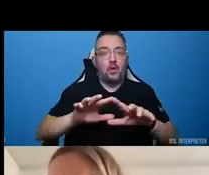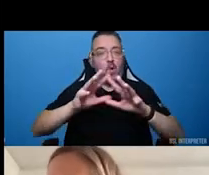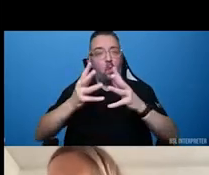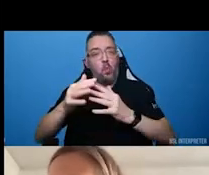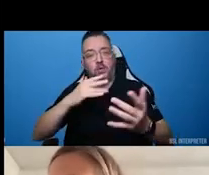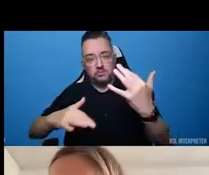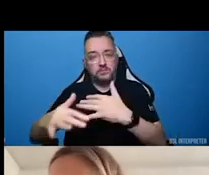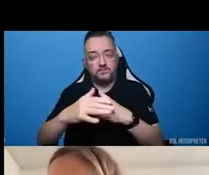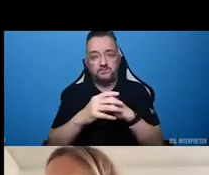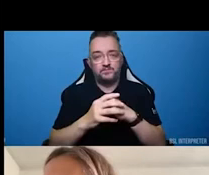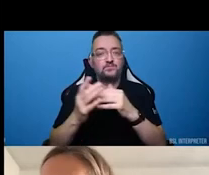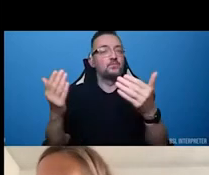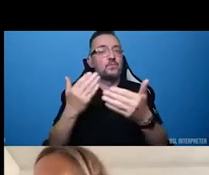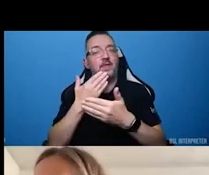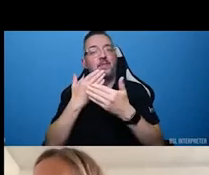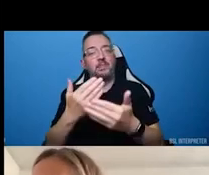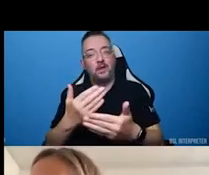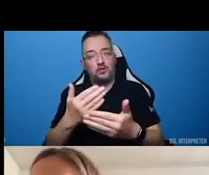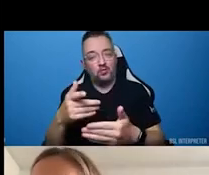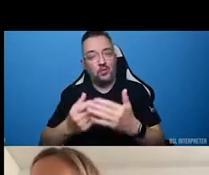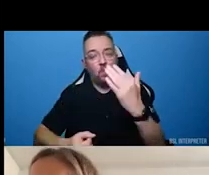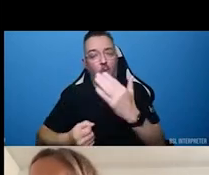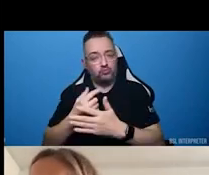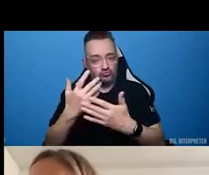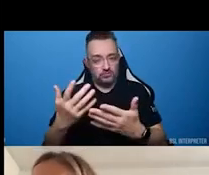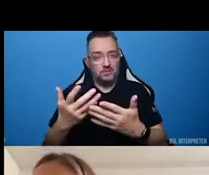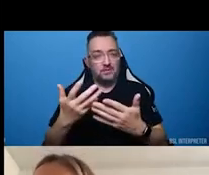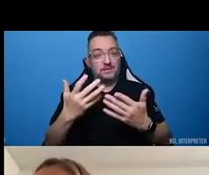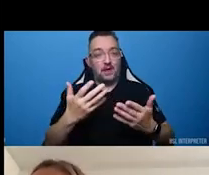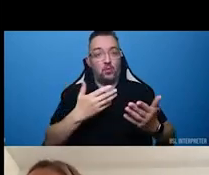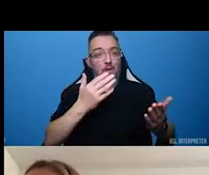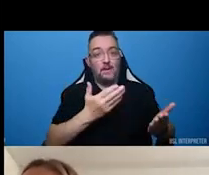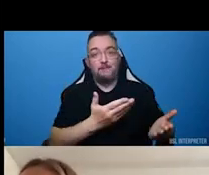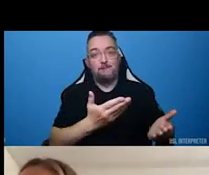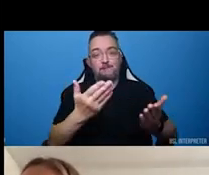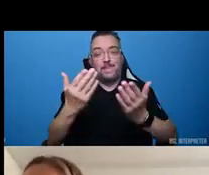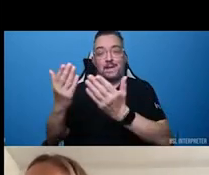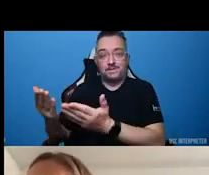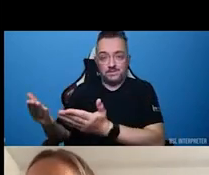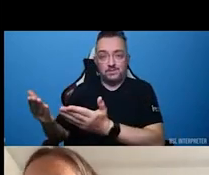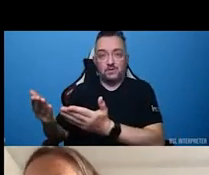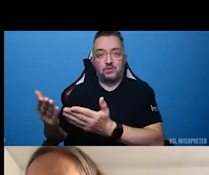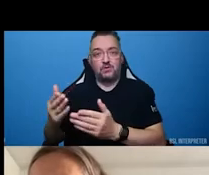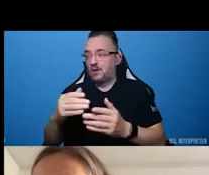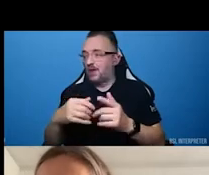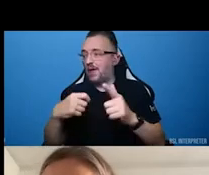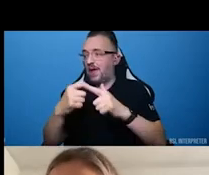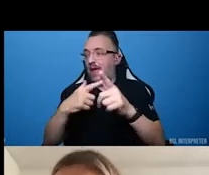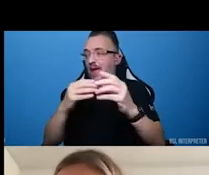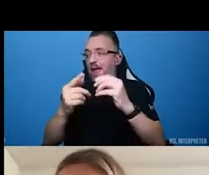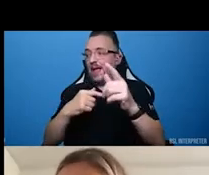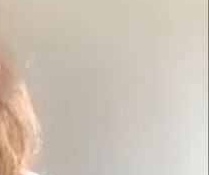So thank you for that opportunity. And now I think we're going to pass on to Kabagi and Stella.